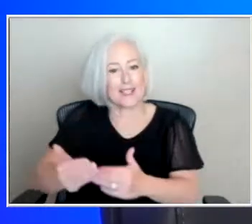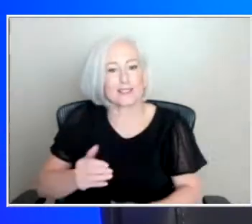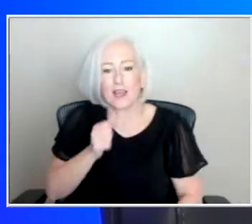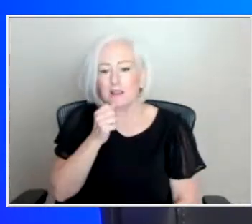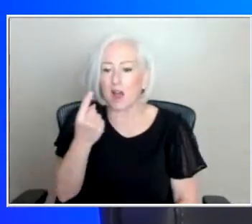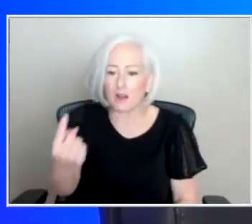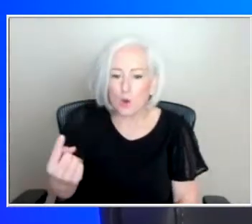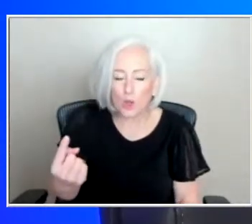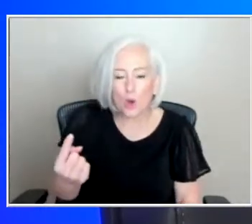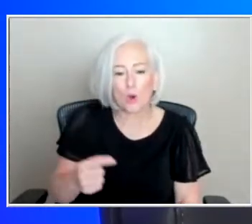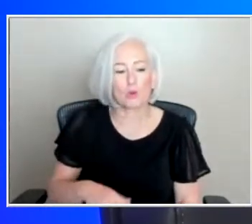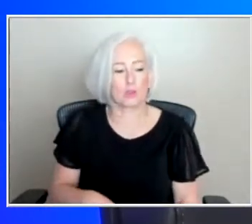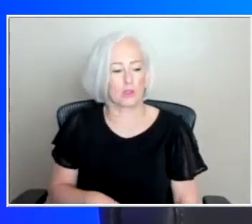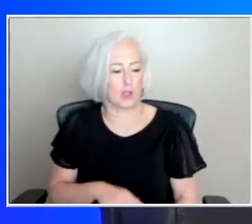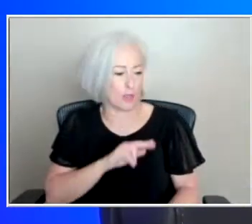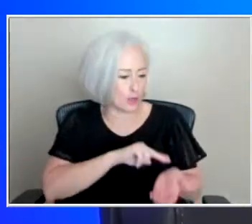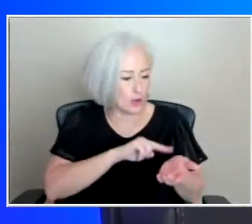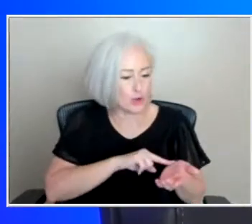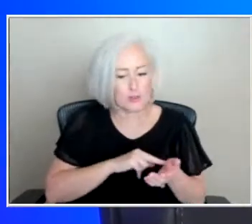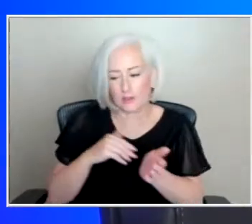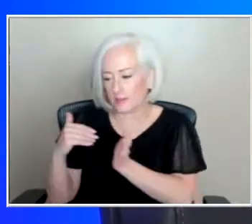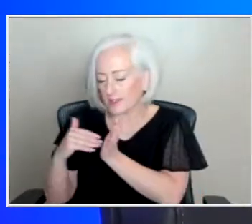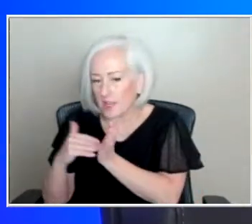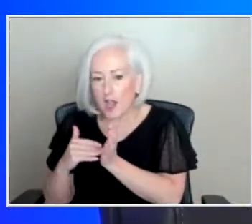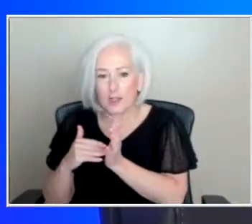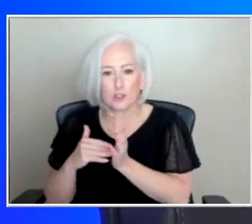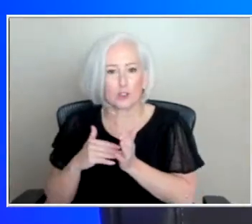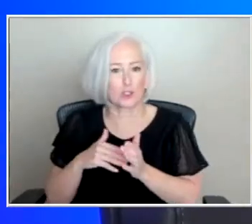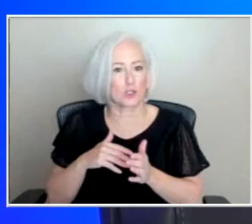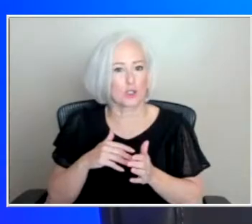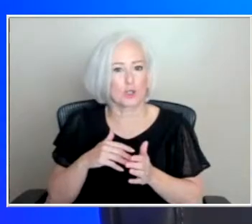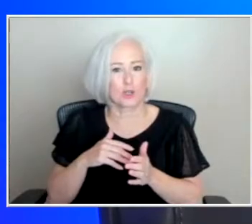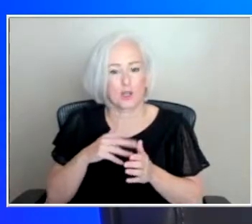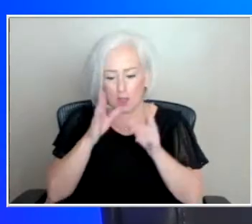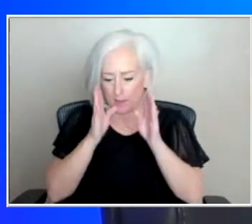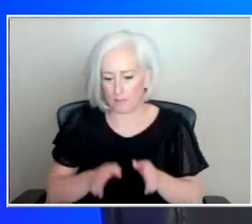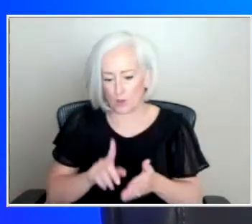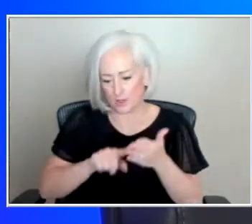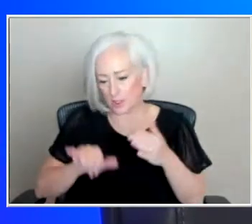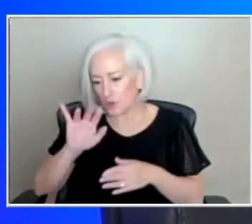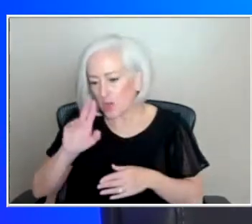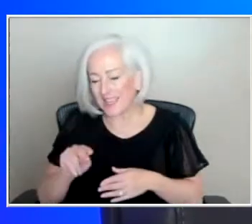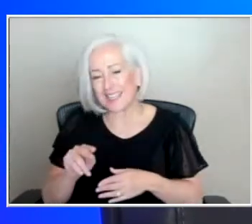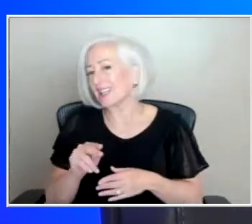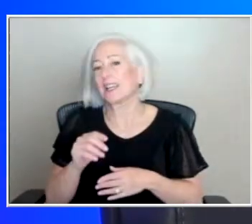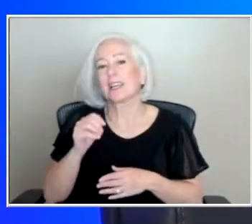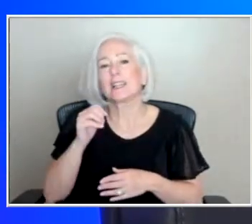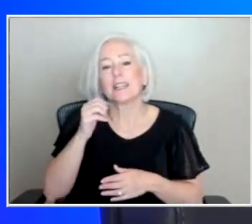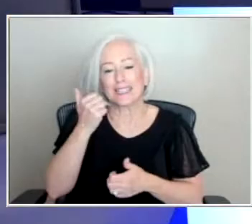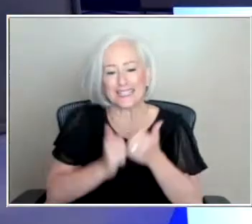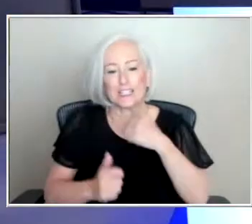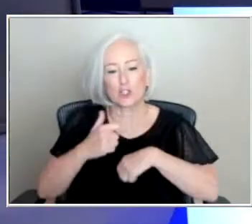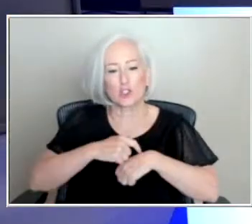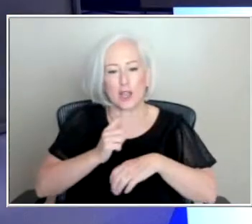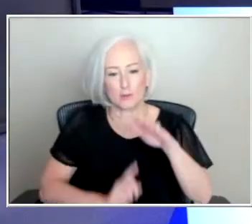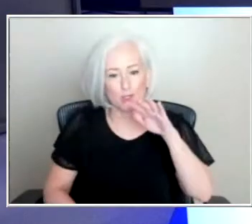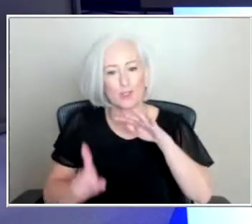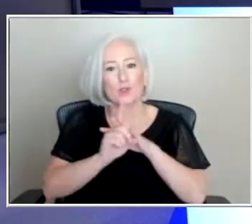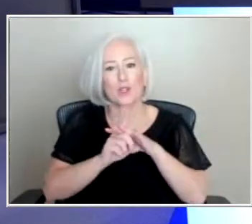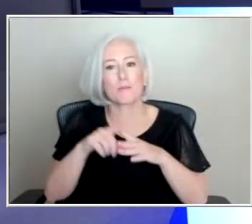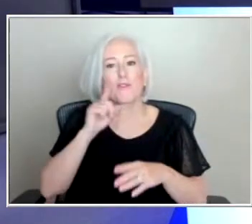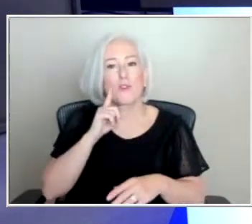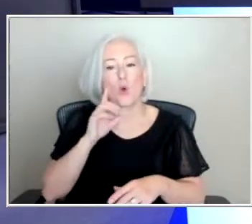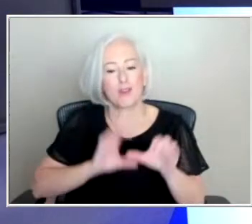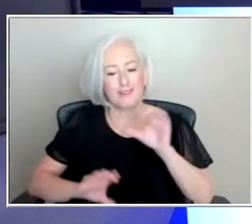nurses, everybody, the person who checks her in every time she comes in for chemotherapy. And making her feel confident that we're going